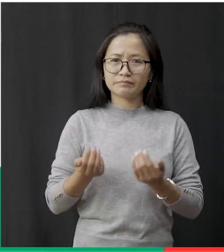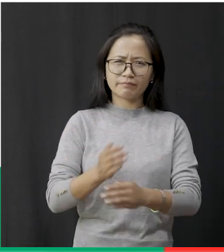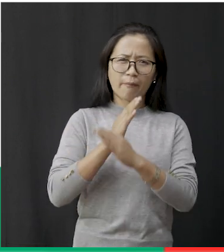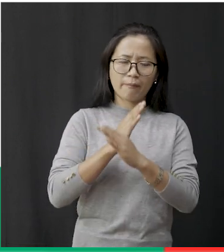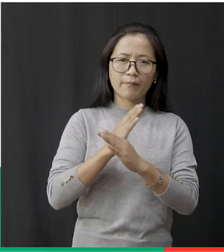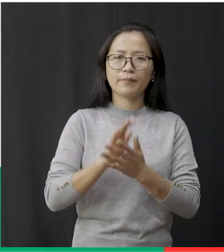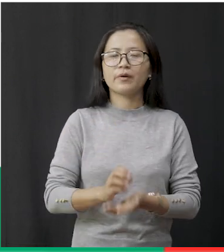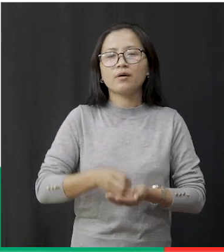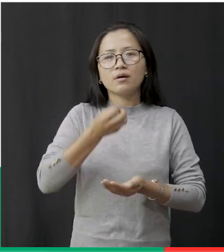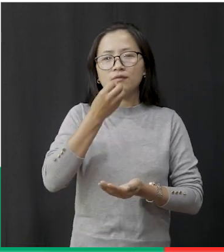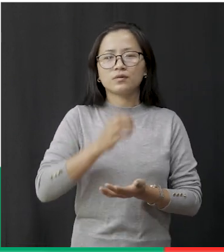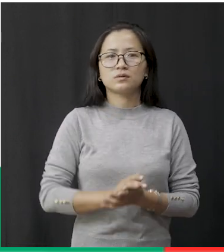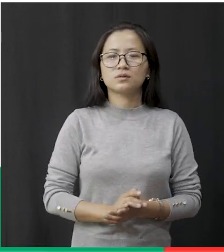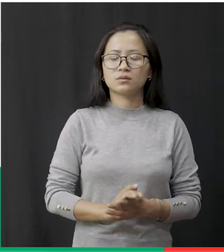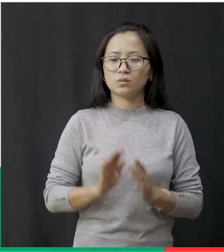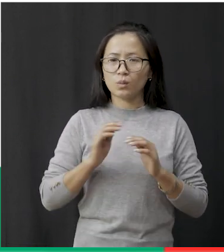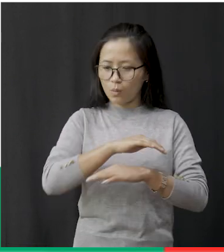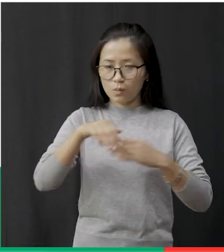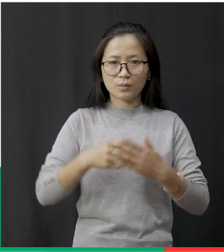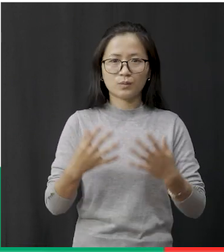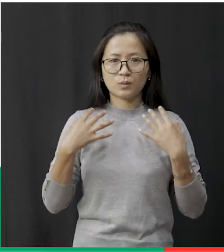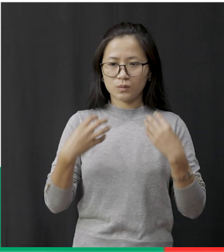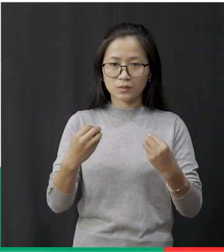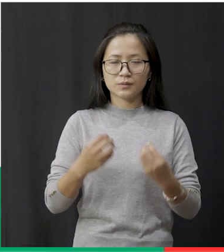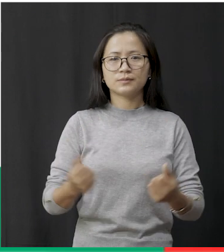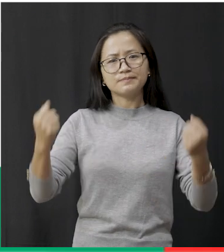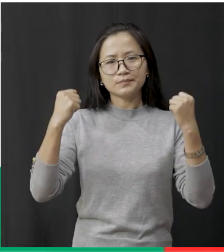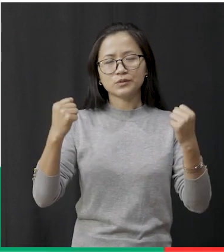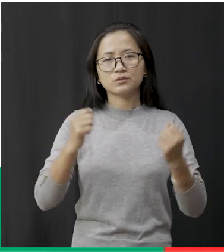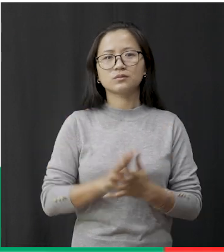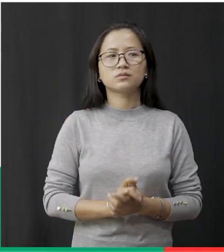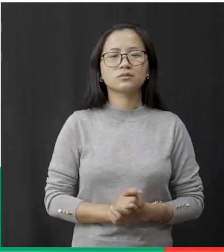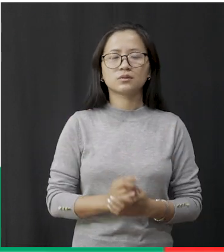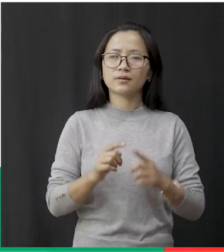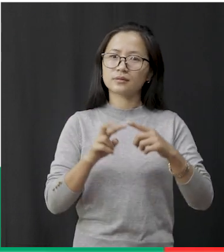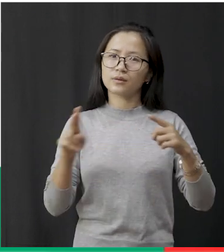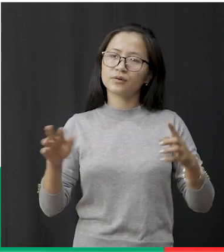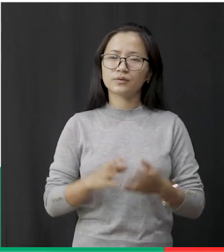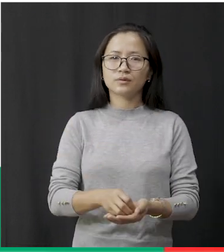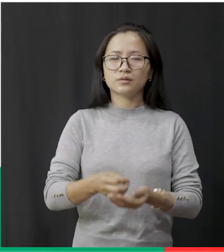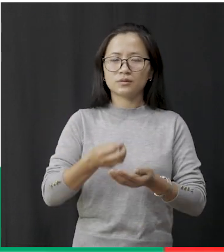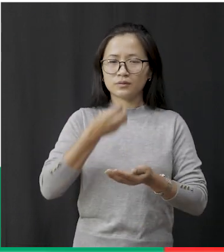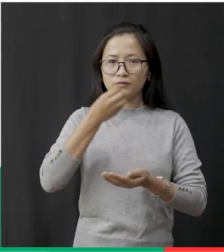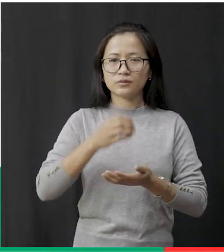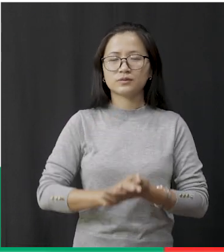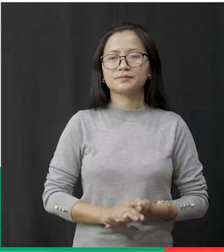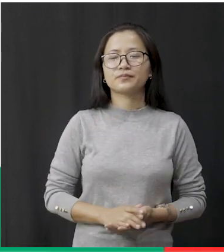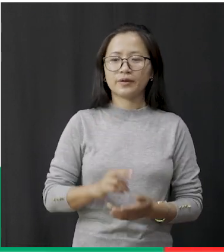okay? Protective food. We all want to be strong, right? So this type of food give us that